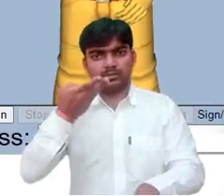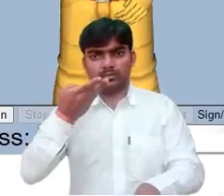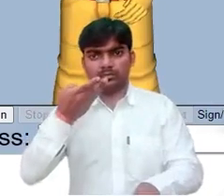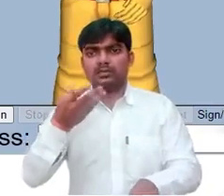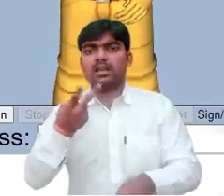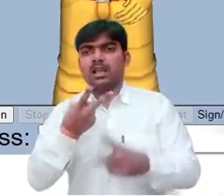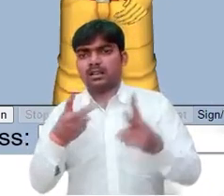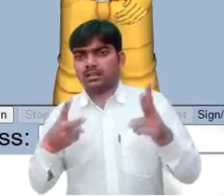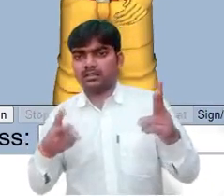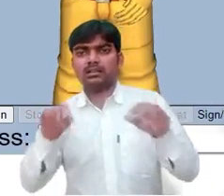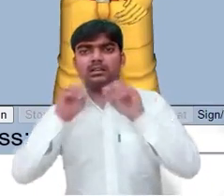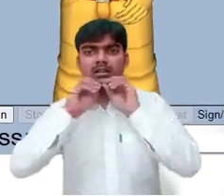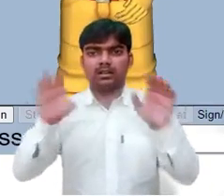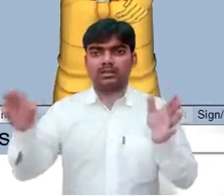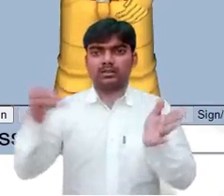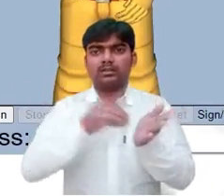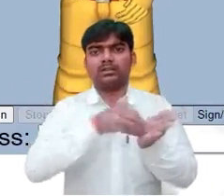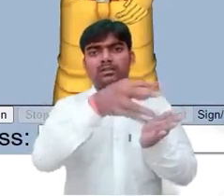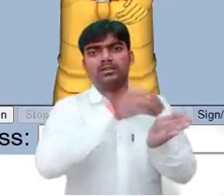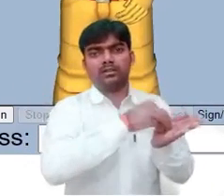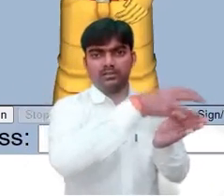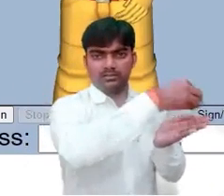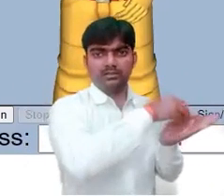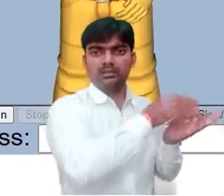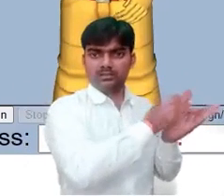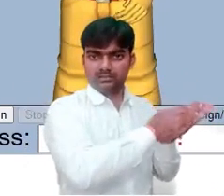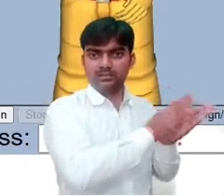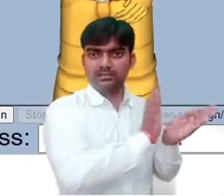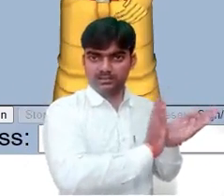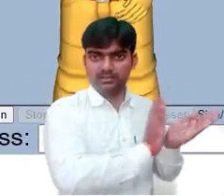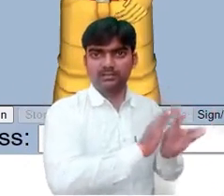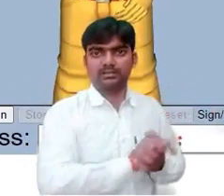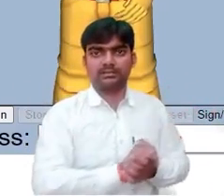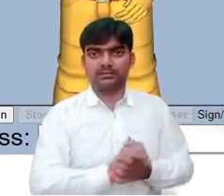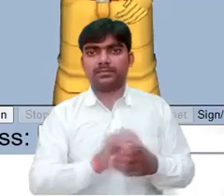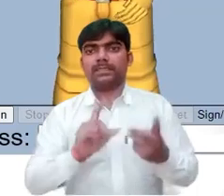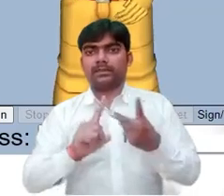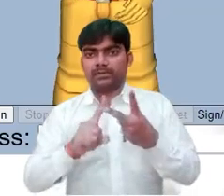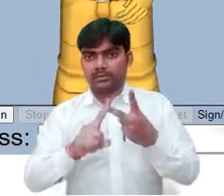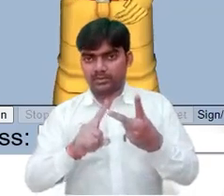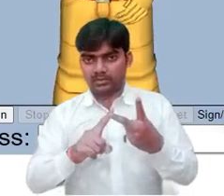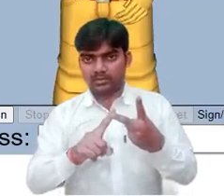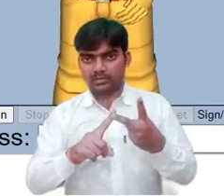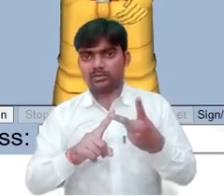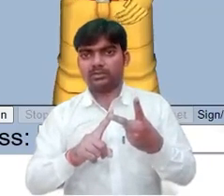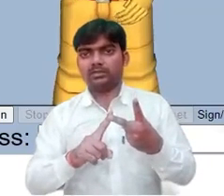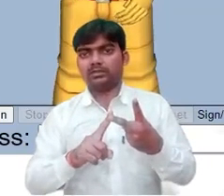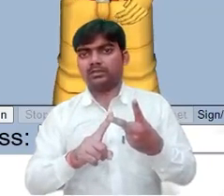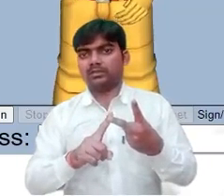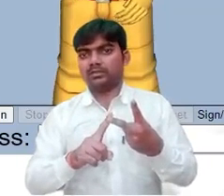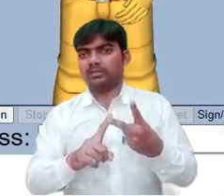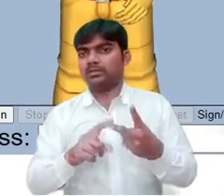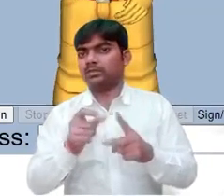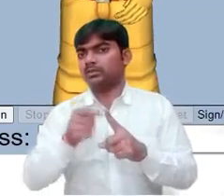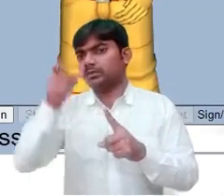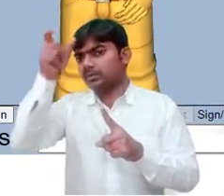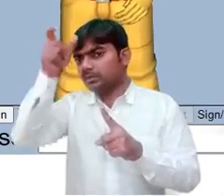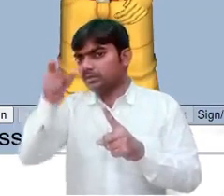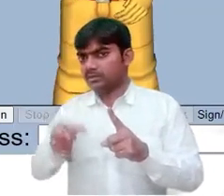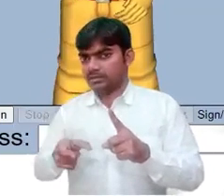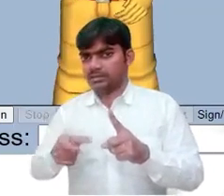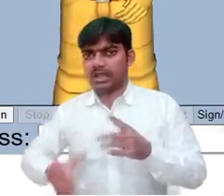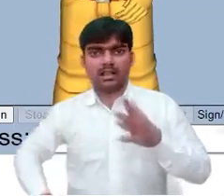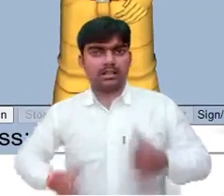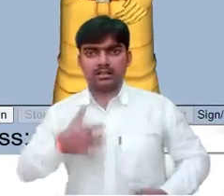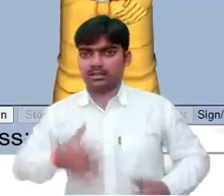animated character. It is not real human being. It is computer generated avatar which plays these announcements. So